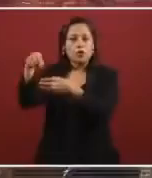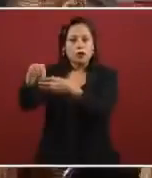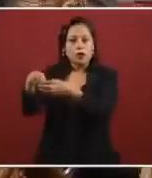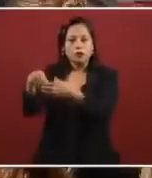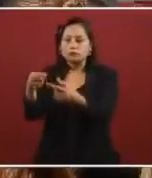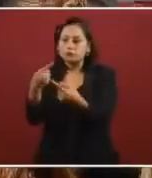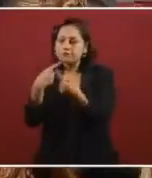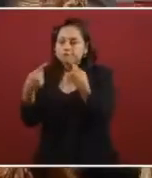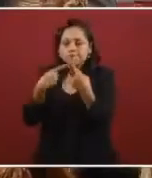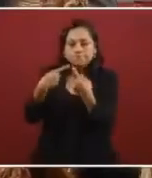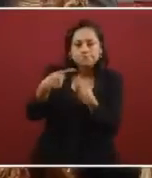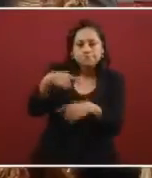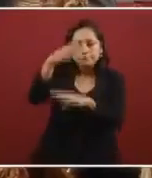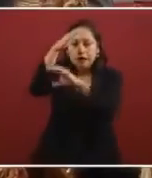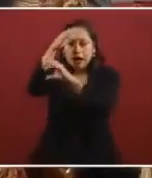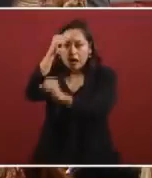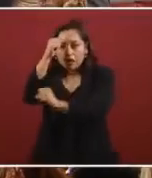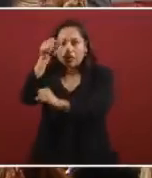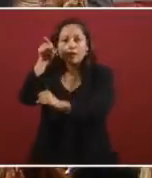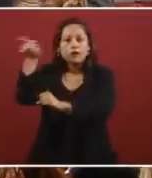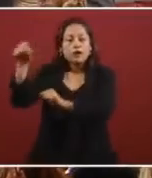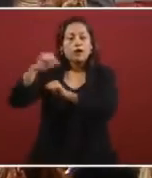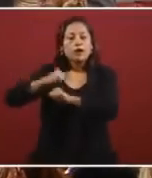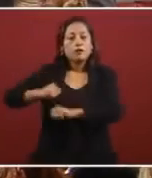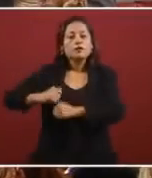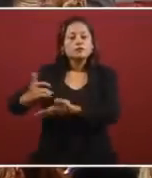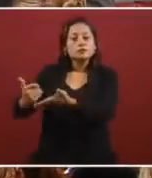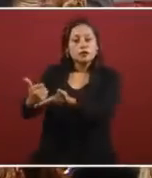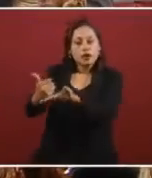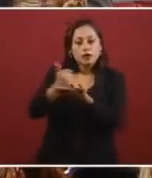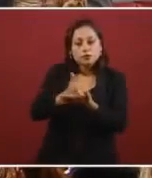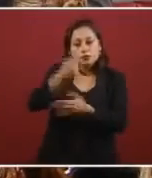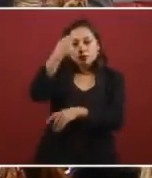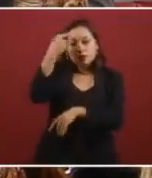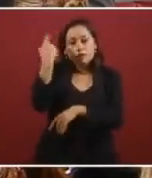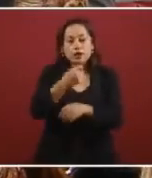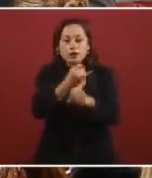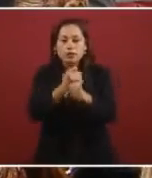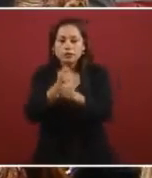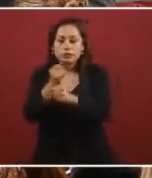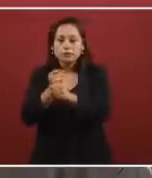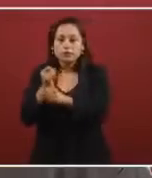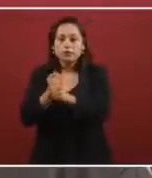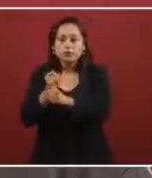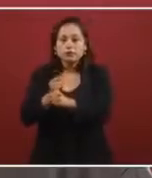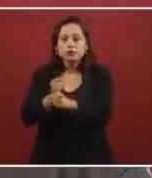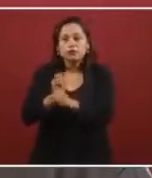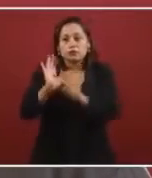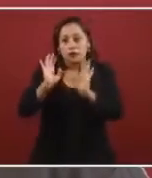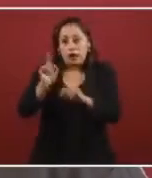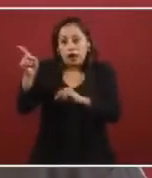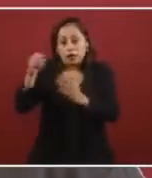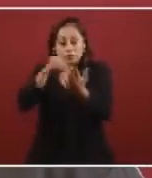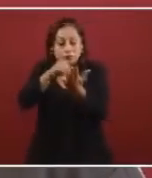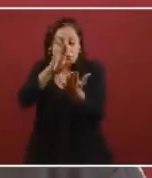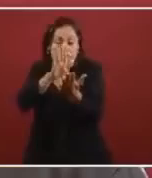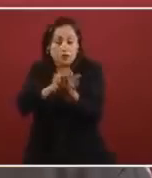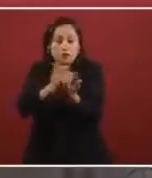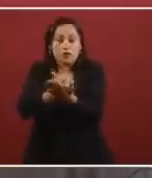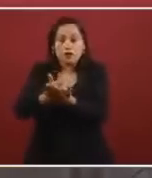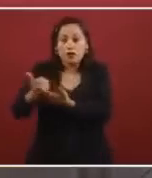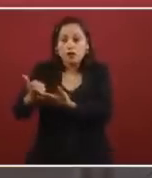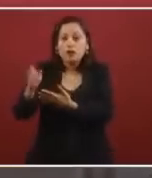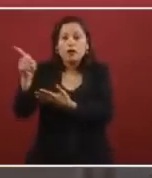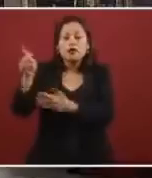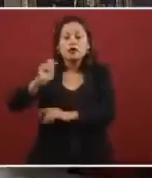There's other funds. They have to do it with their own mechanism. And they established the times that they're going to